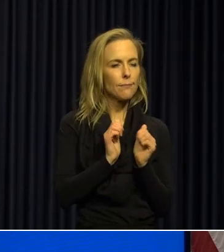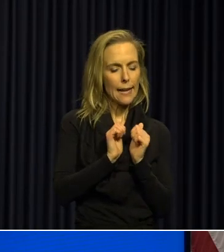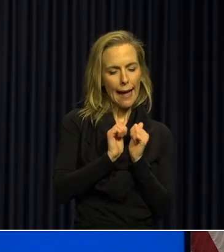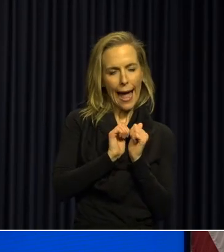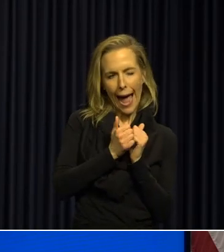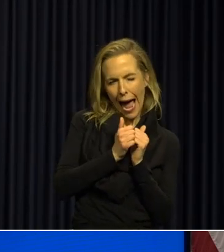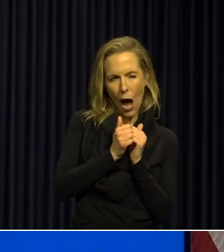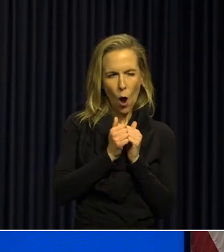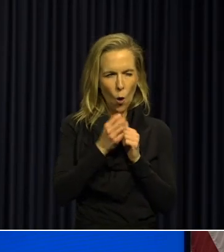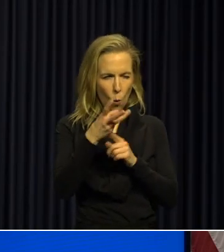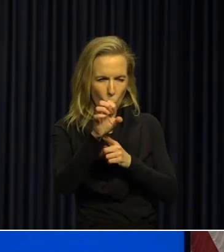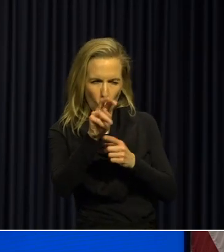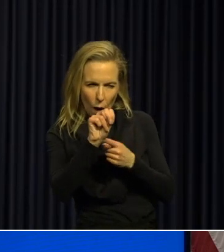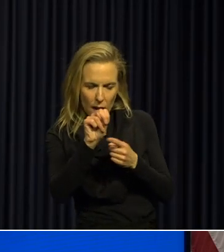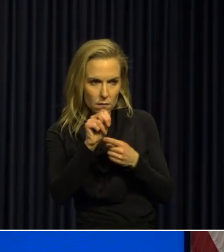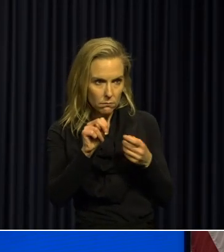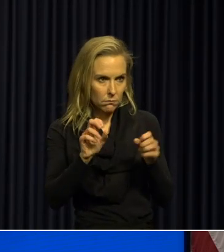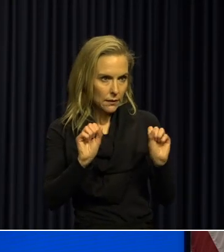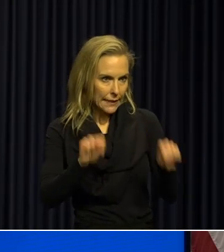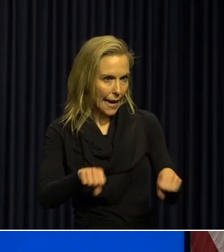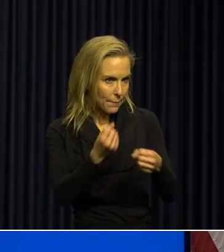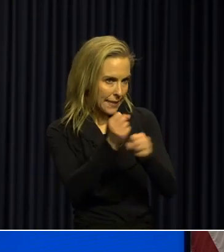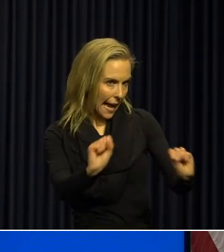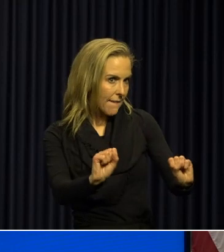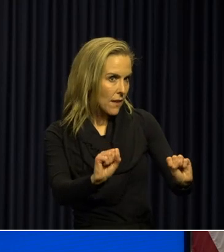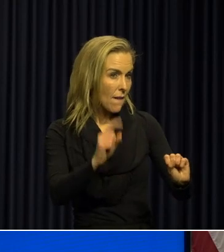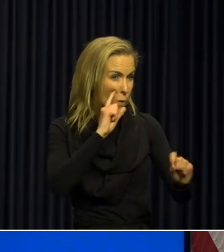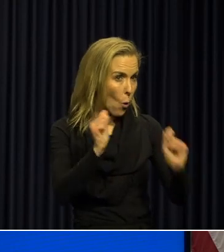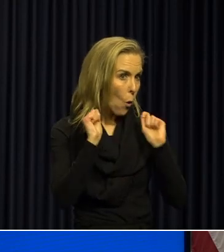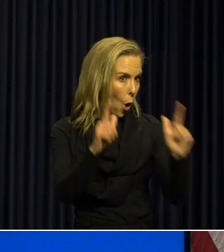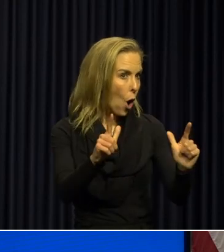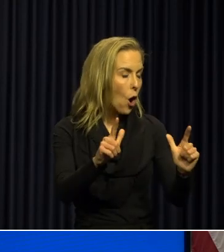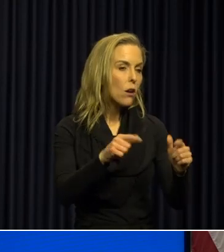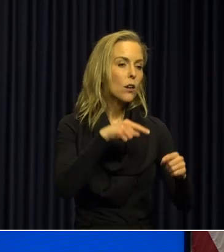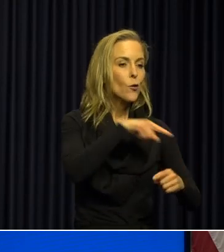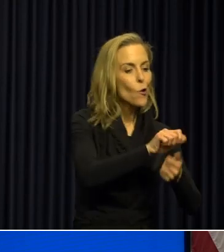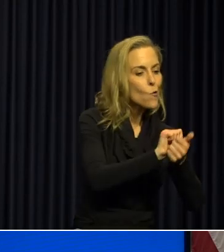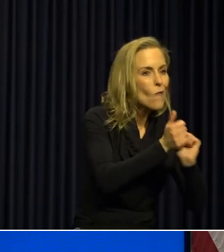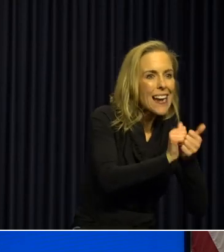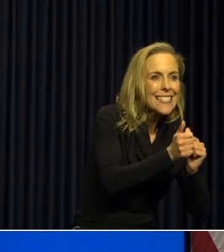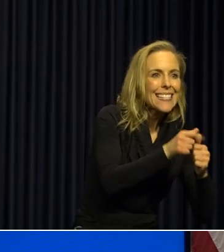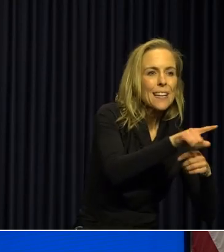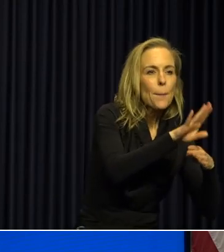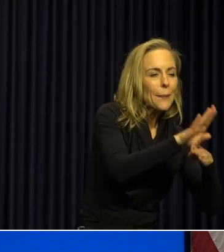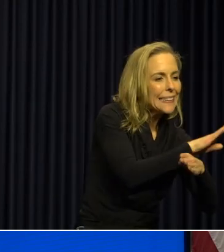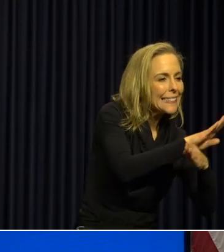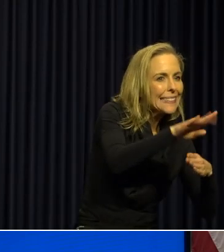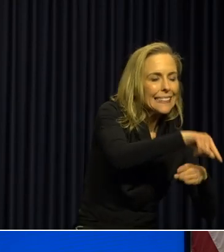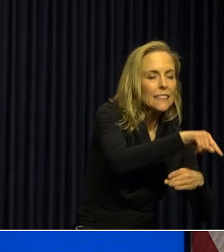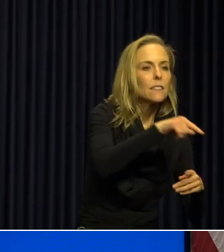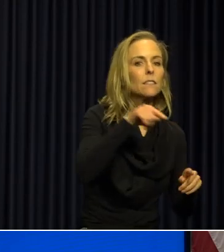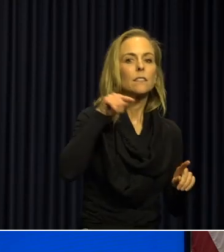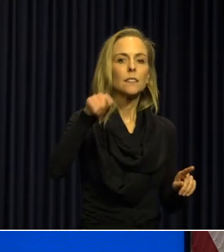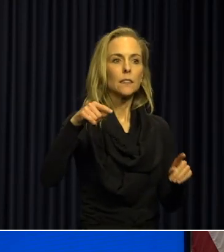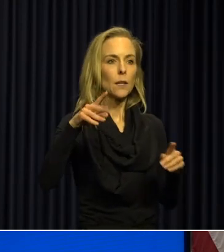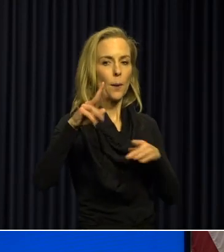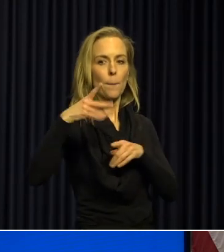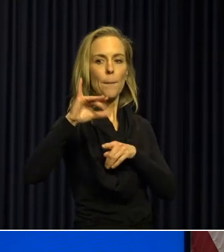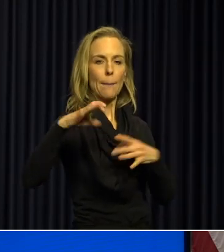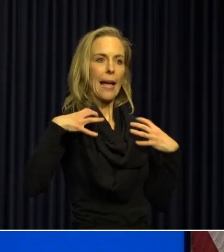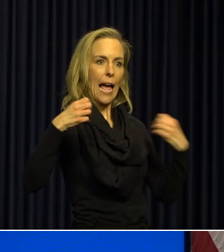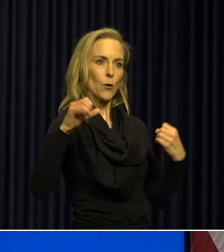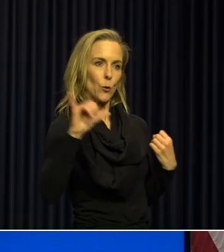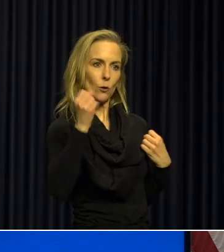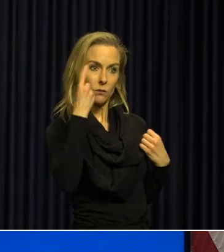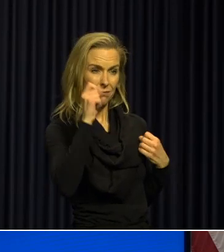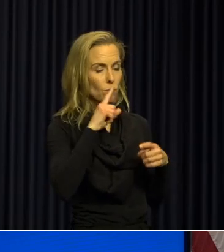how and the when that it will be safe. And everybody, the racing industry and public health, want to make